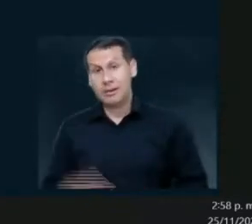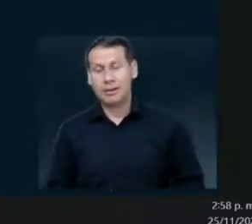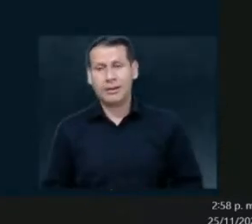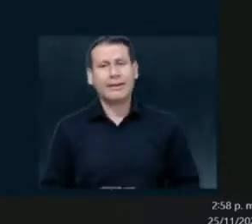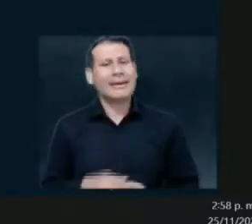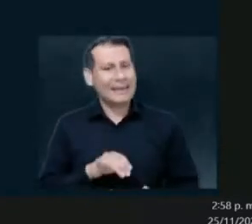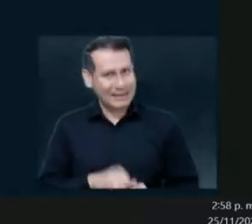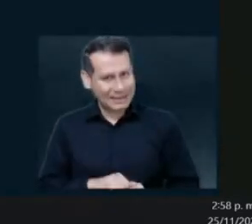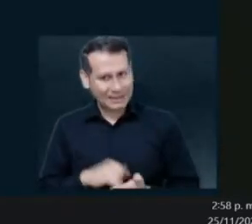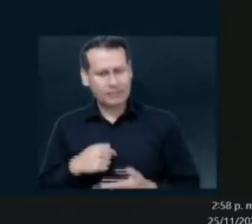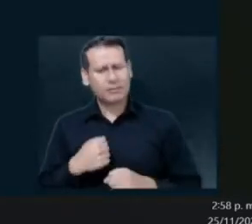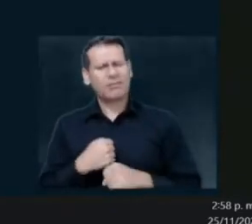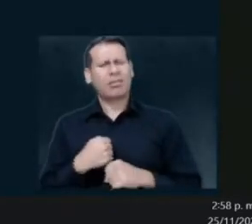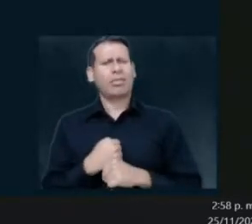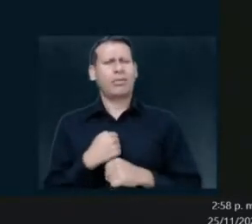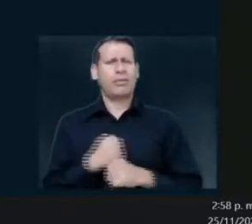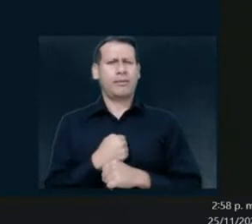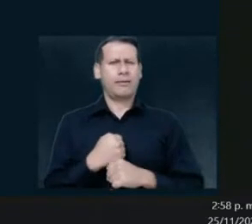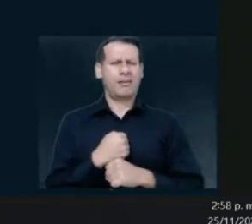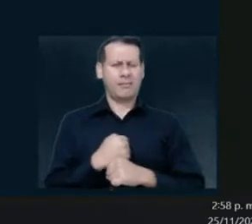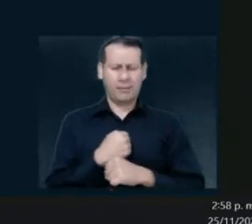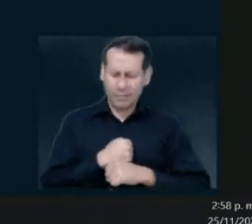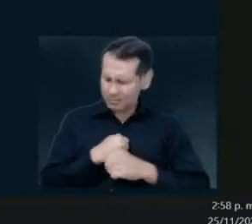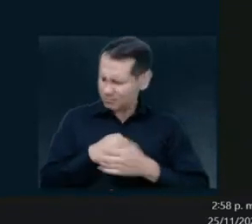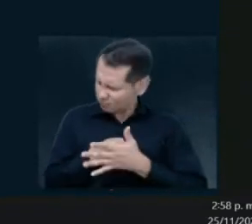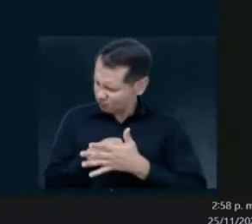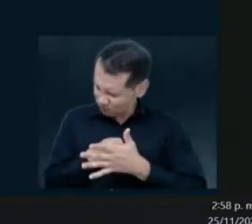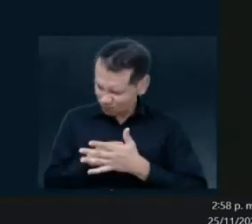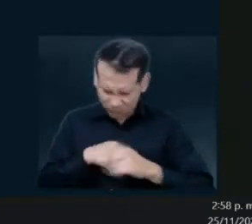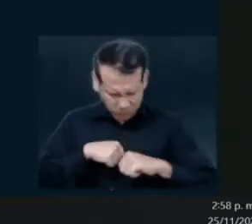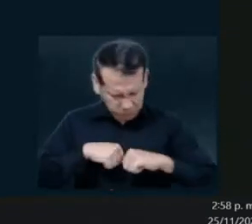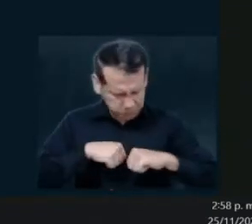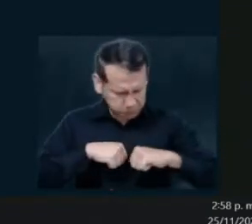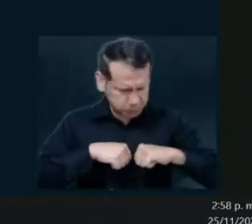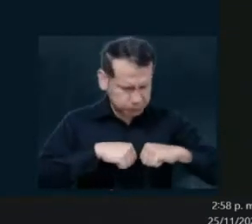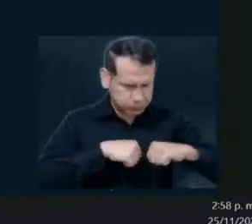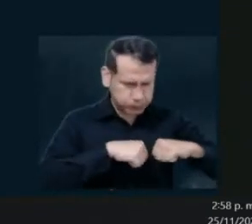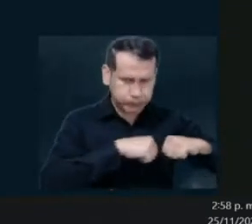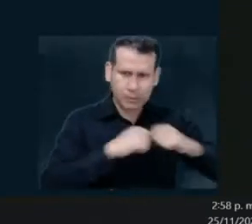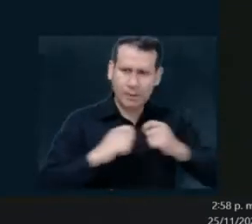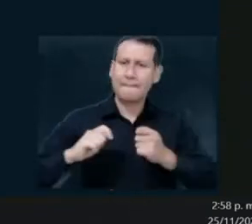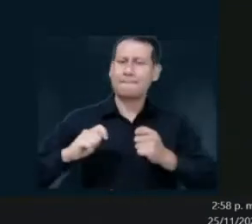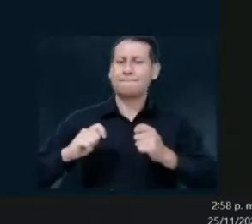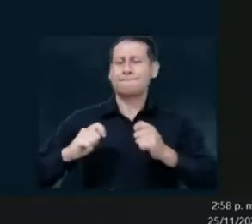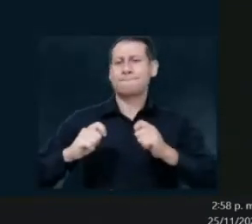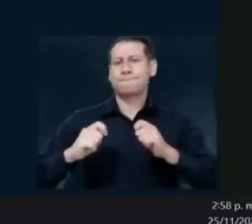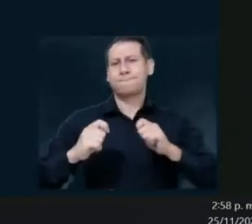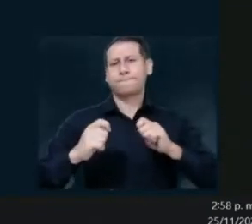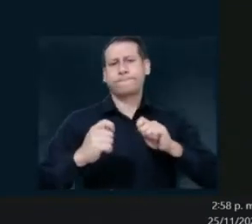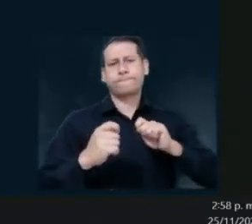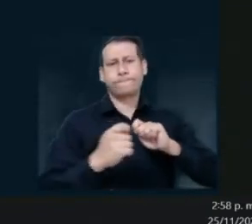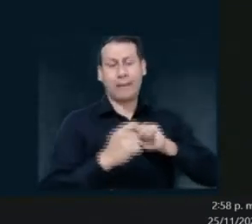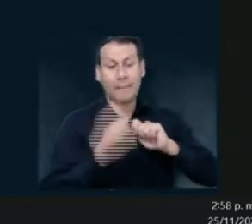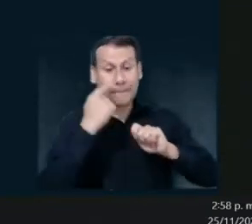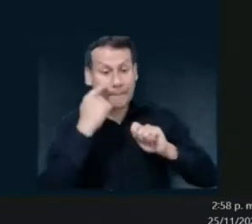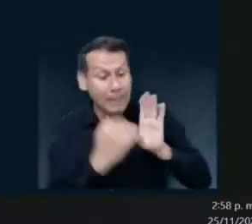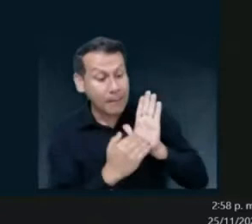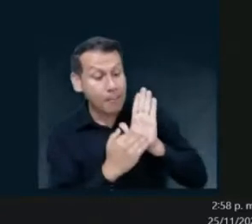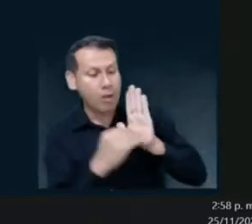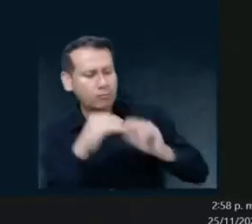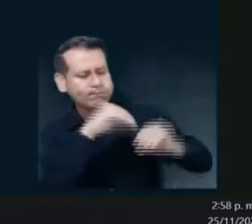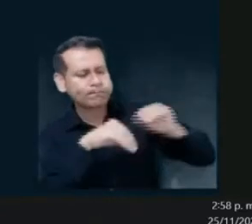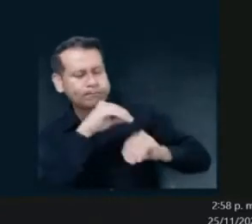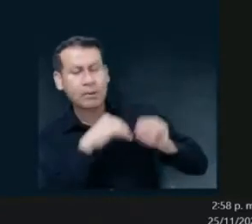this. And we need to change that so that we can permit to have the complement with models that have